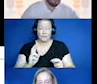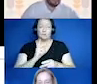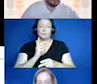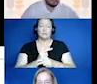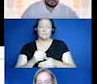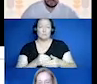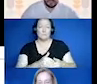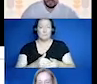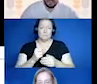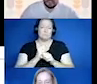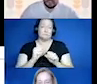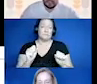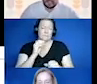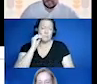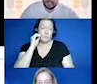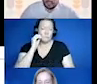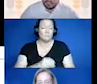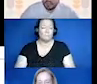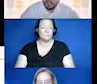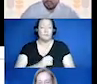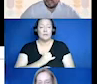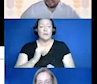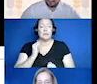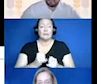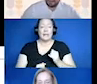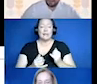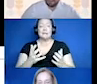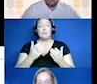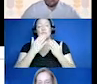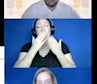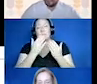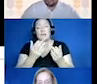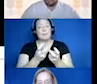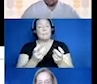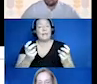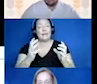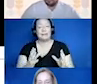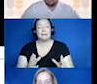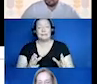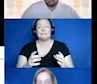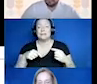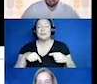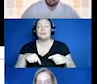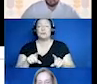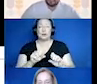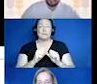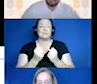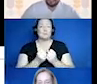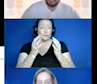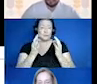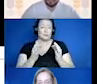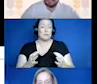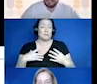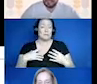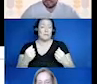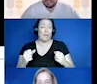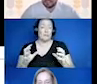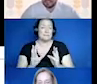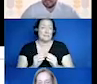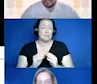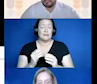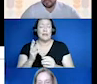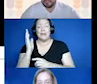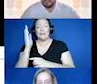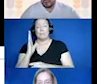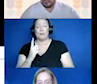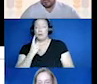safe at home. Lastly, I want to thank our panelists yesterday during the social determinants of health session and the presenters that we